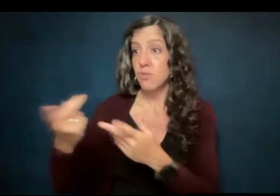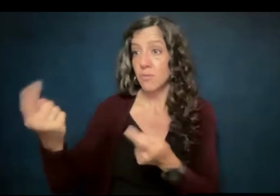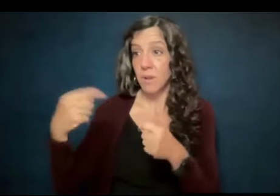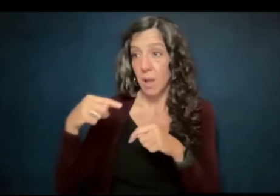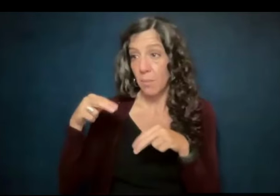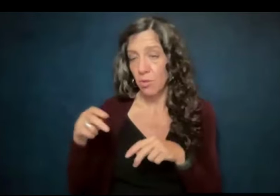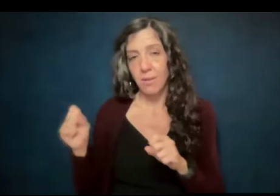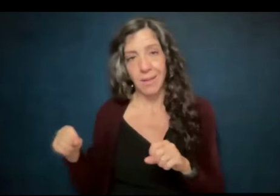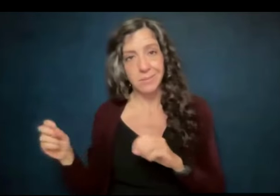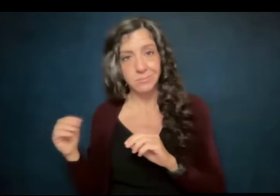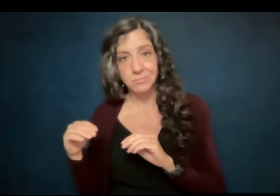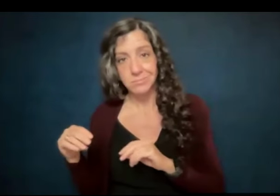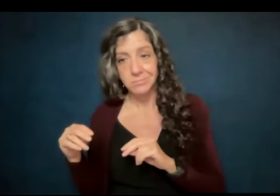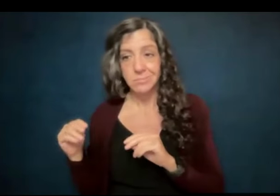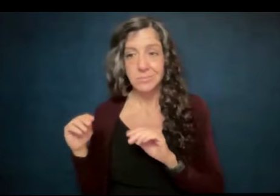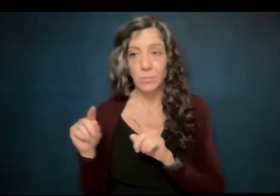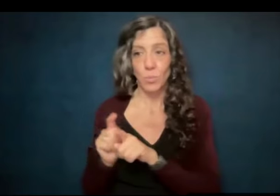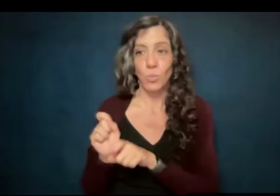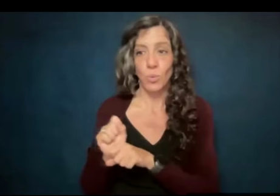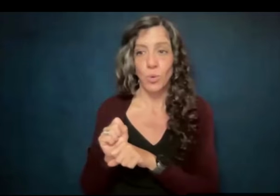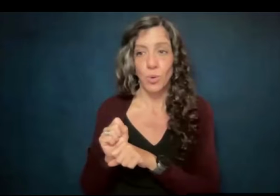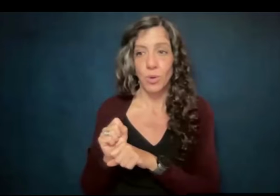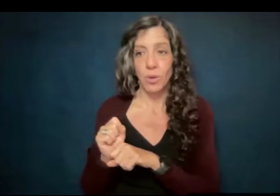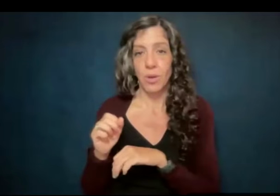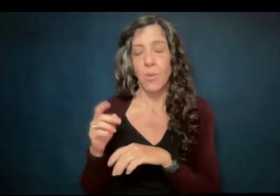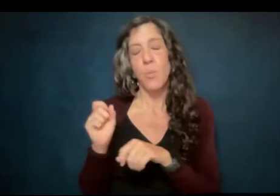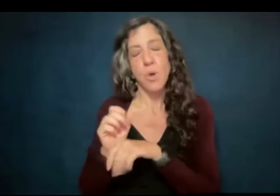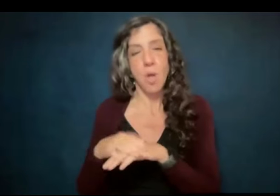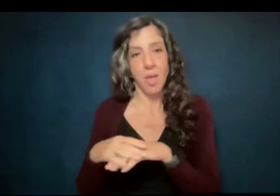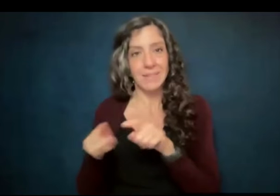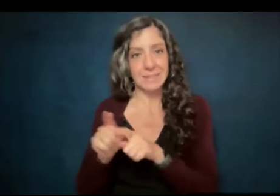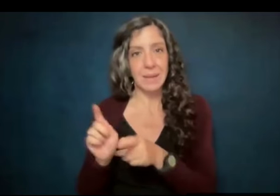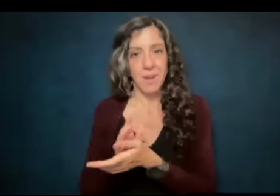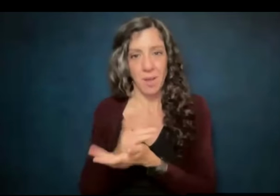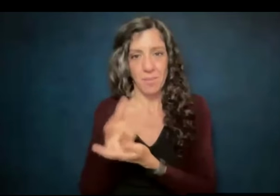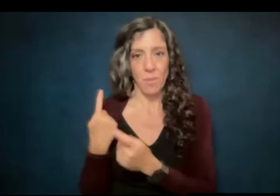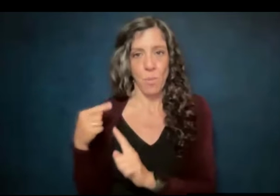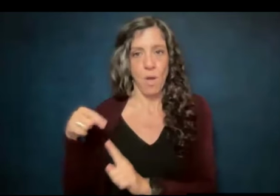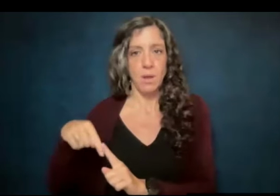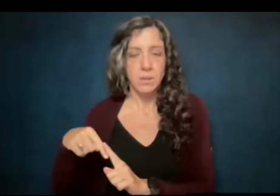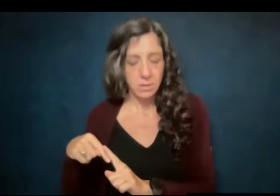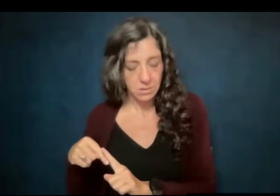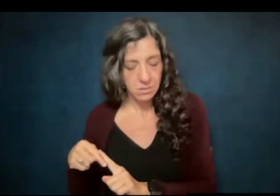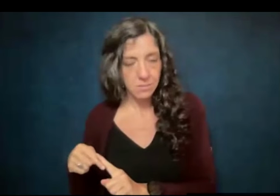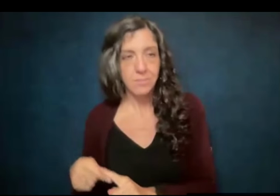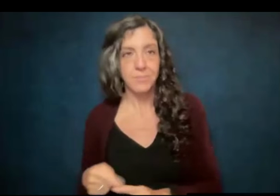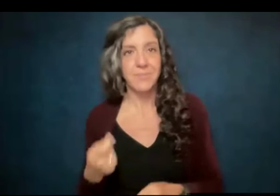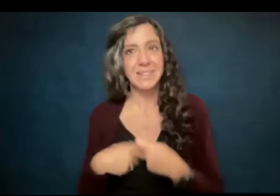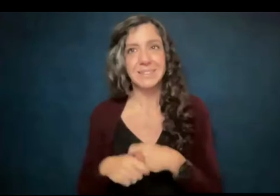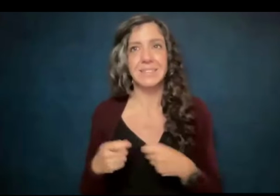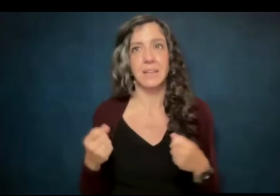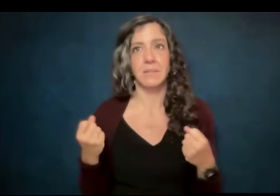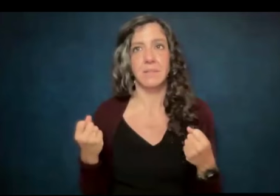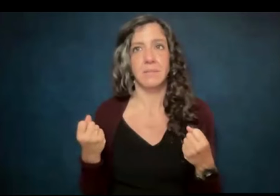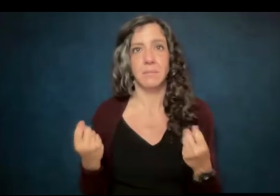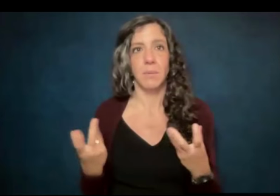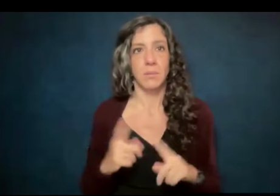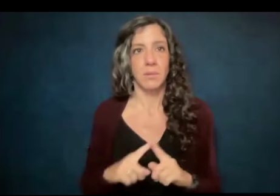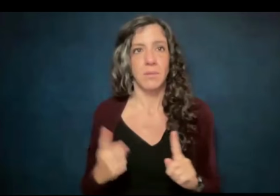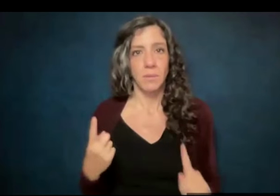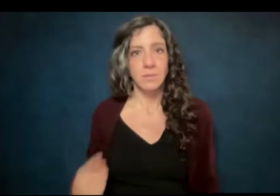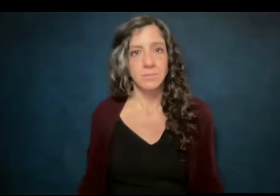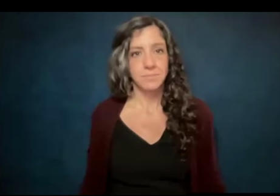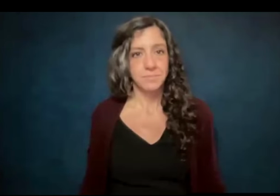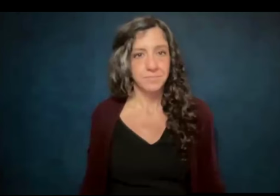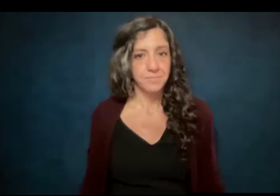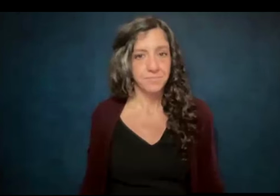out in here can take a look at it and provide input directly into the document. All right.